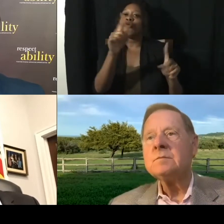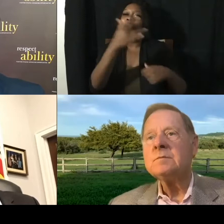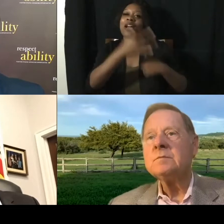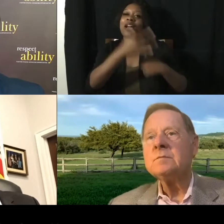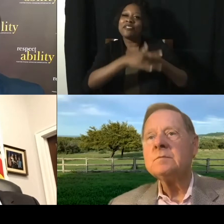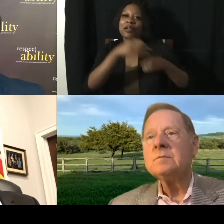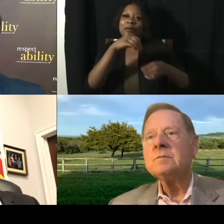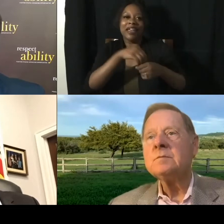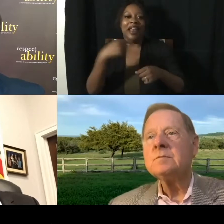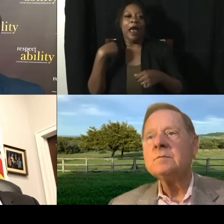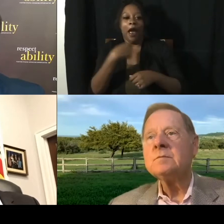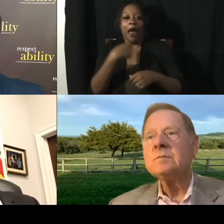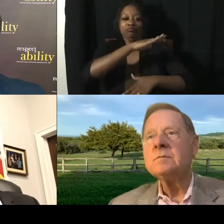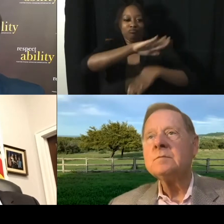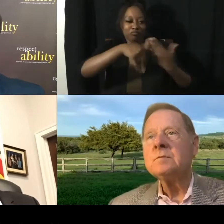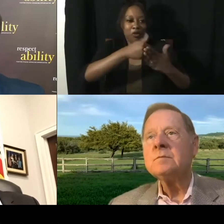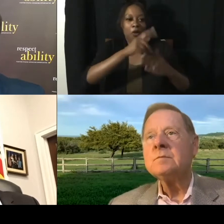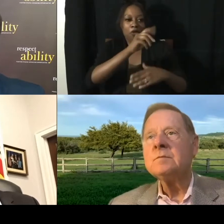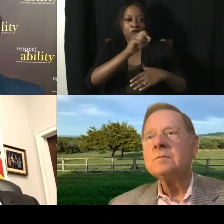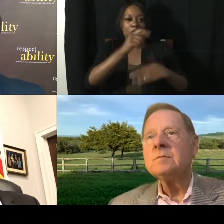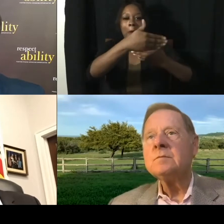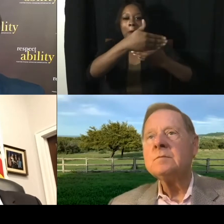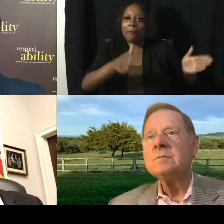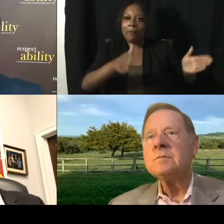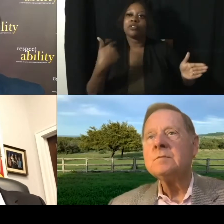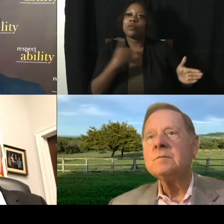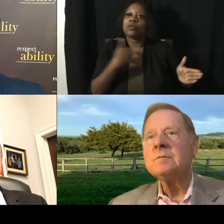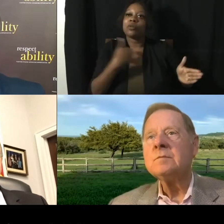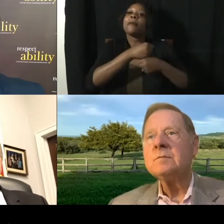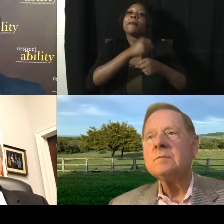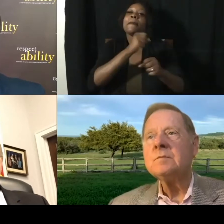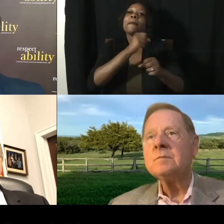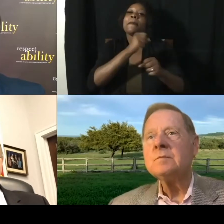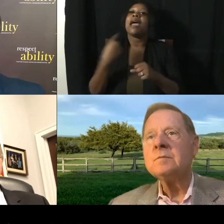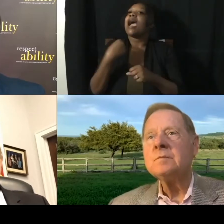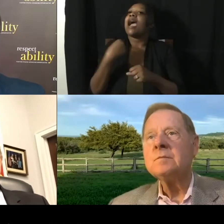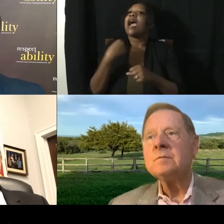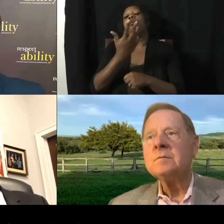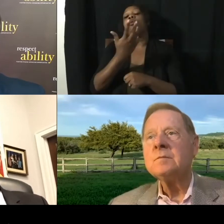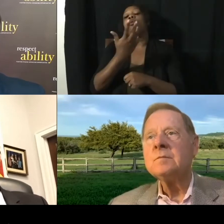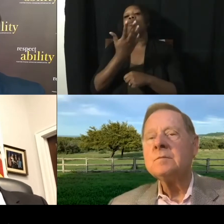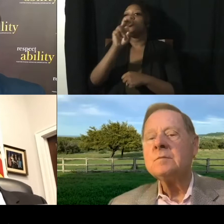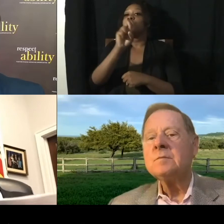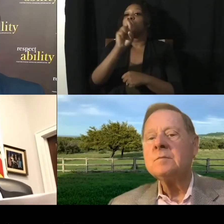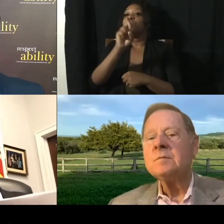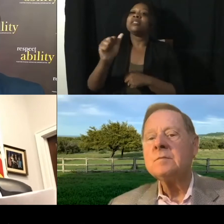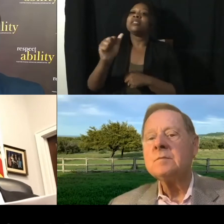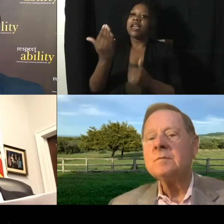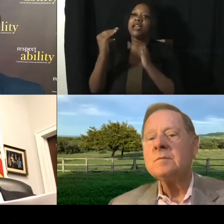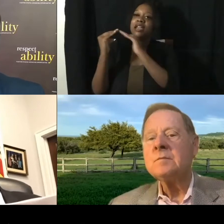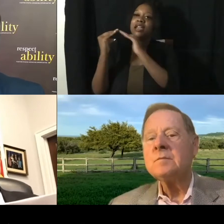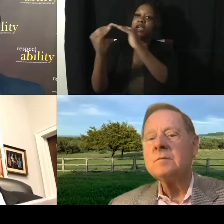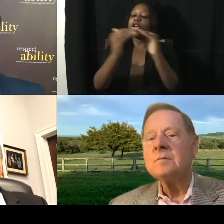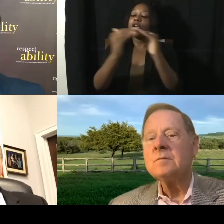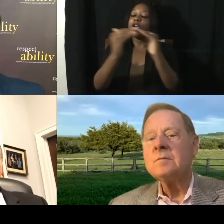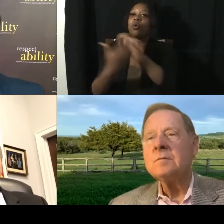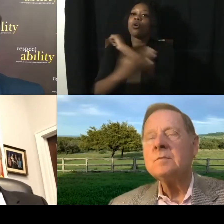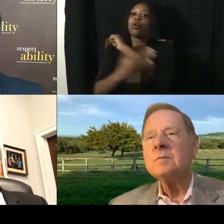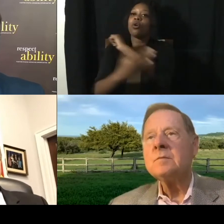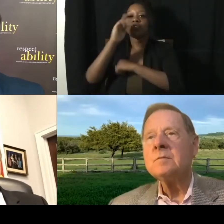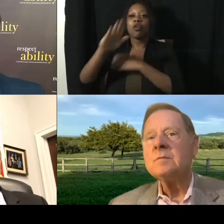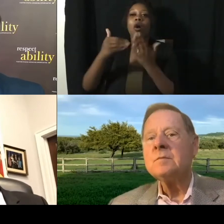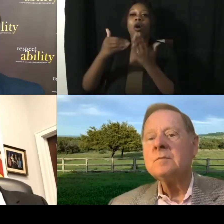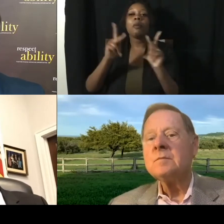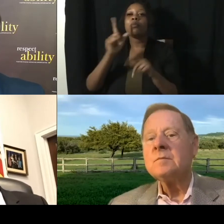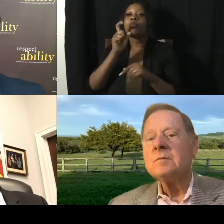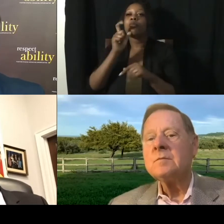more just country for those with disabilities. The Community Reinvestment Act, also known as the CRA, is another such